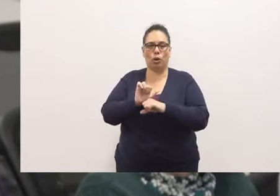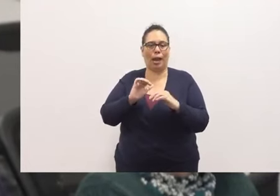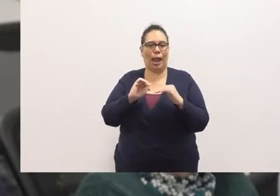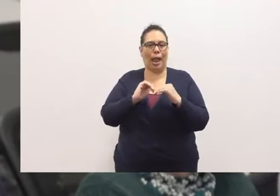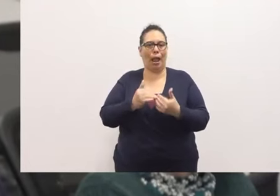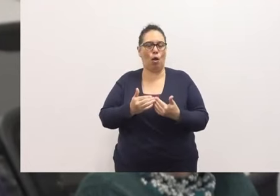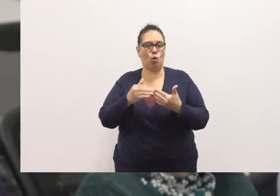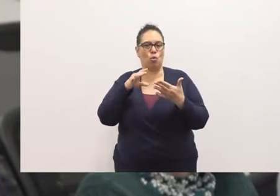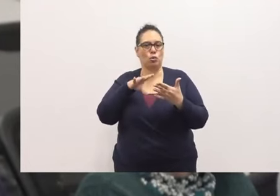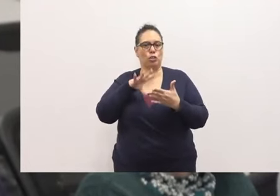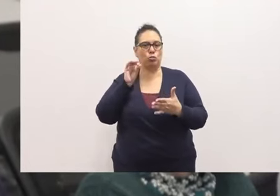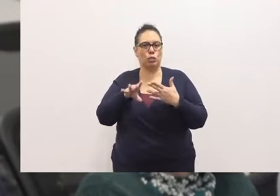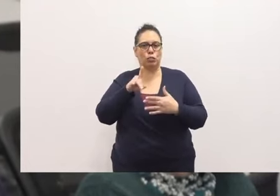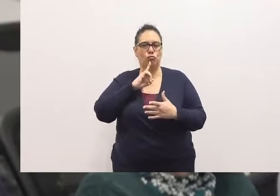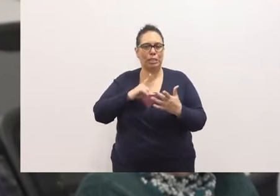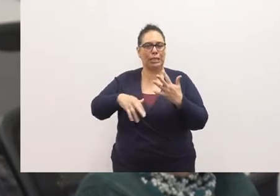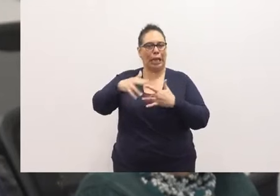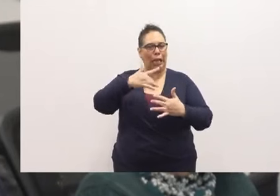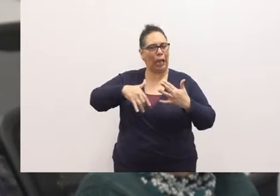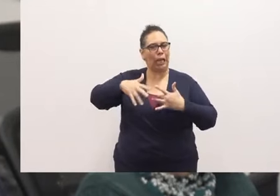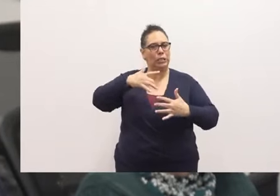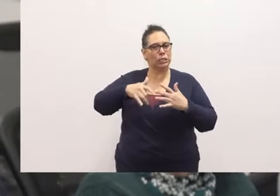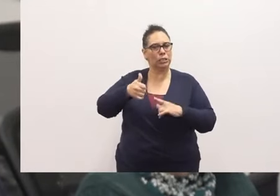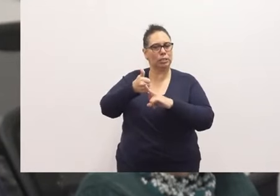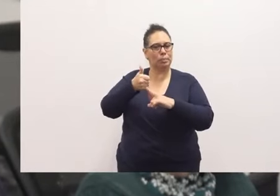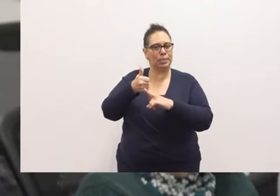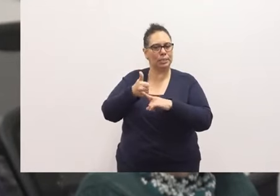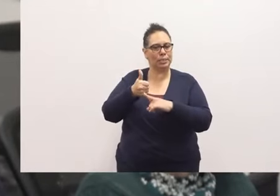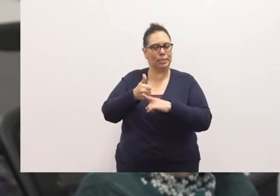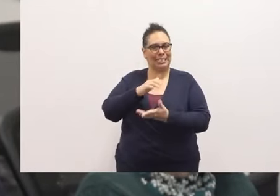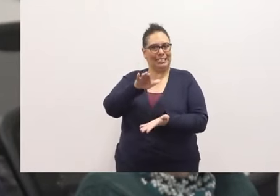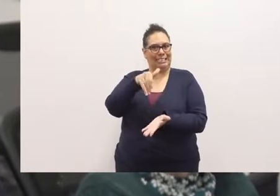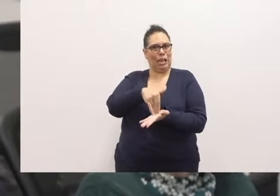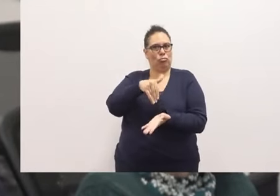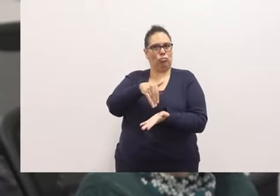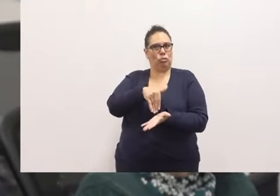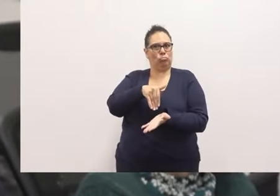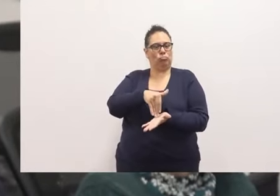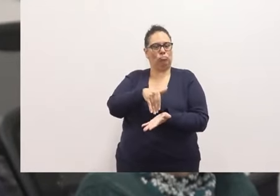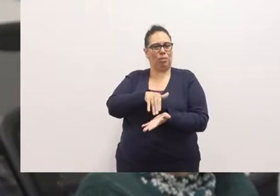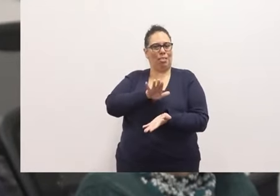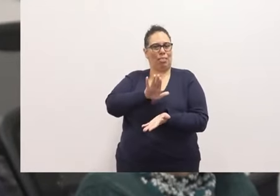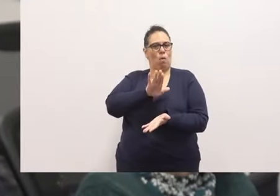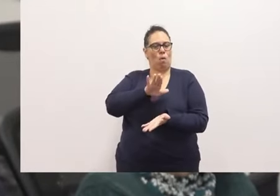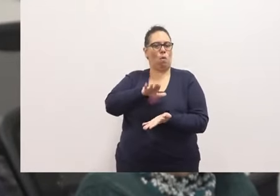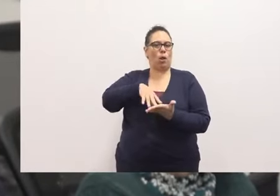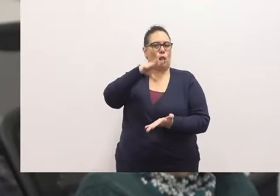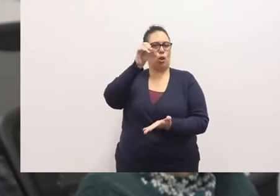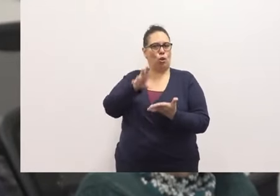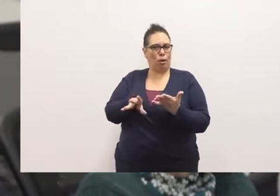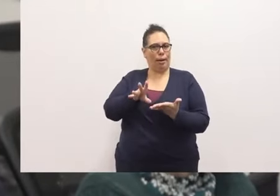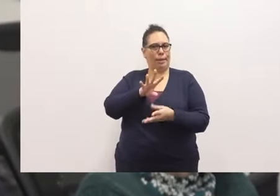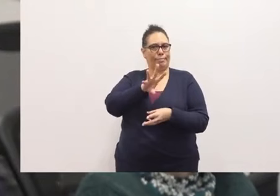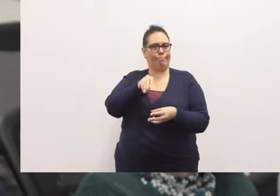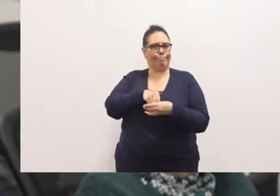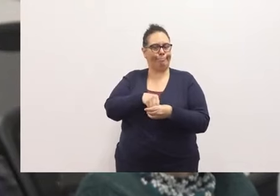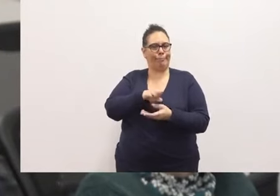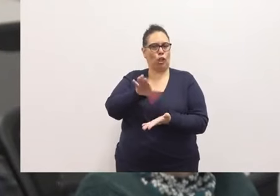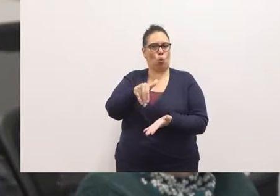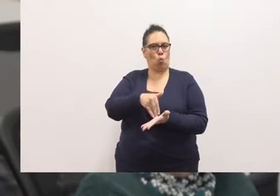students really engage themselves and center themselves in what they're learning and that integration of the core subjects.